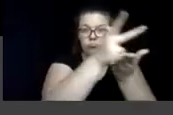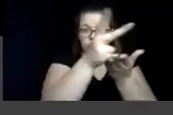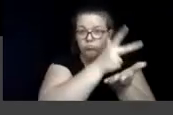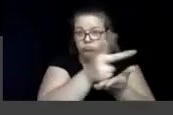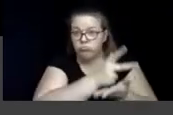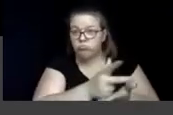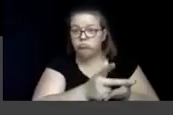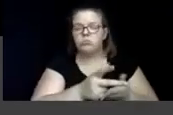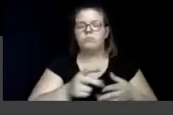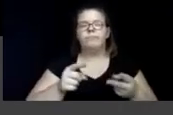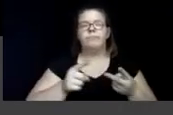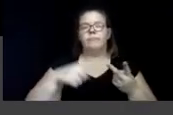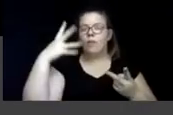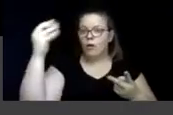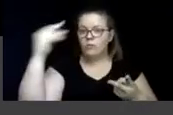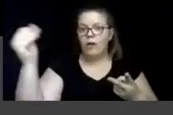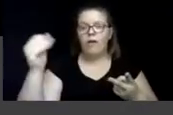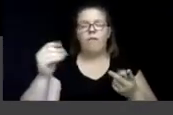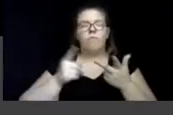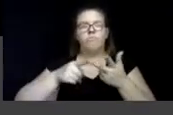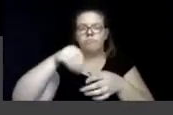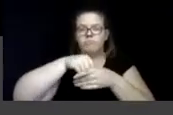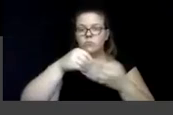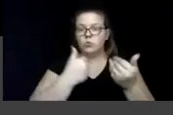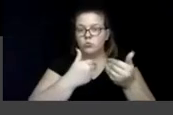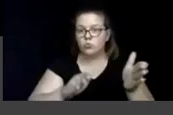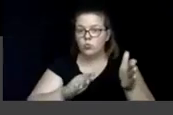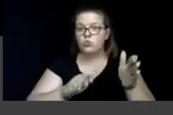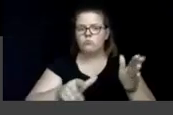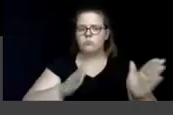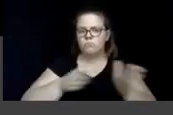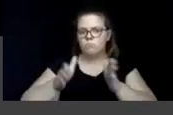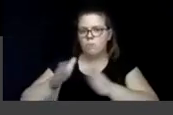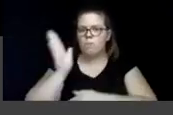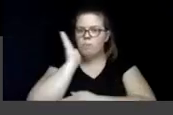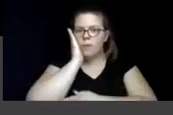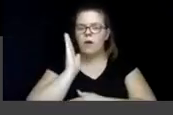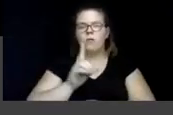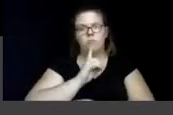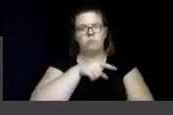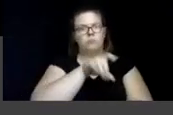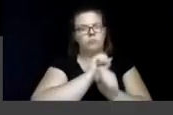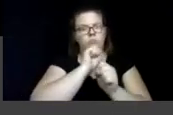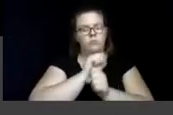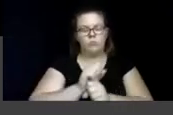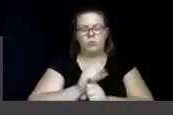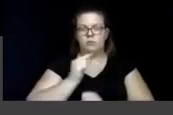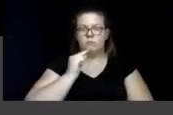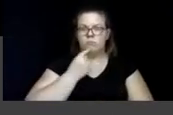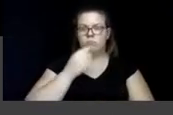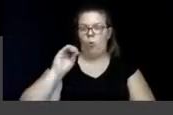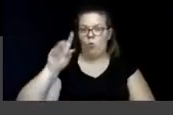saw them in the rooms turning beds over. I'm sure they worked some serious overtime there.